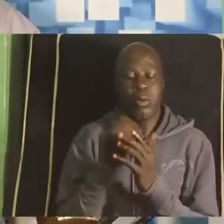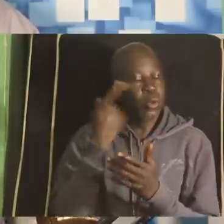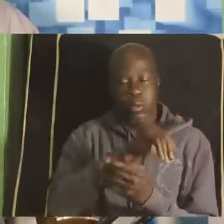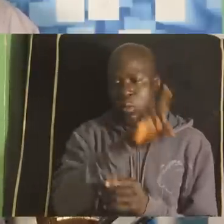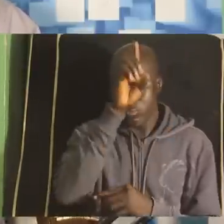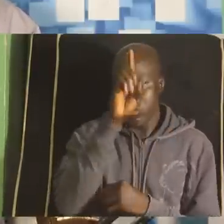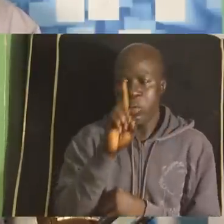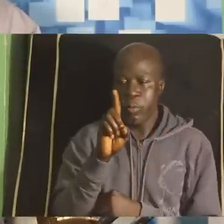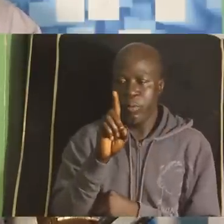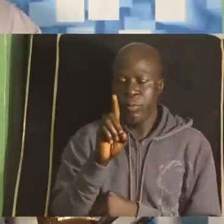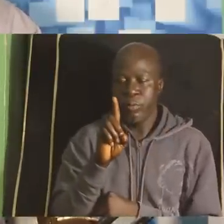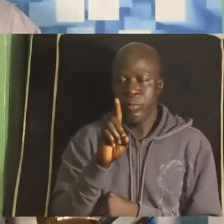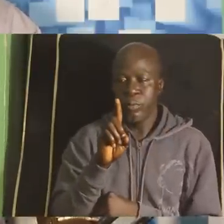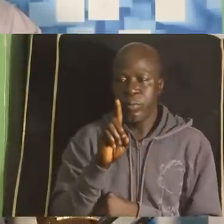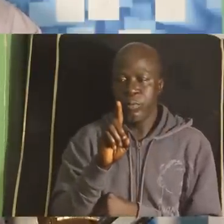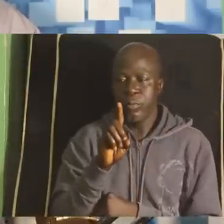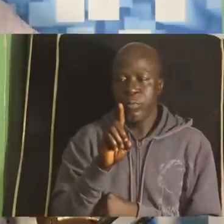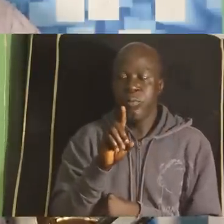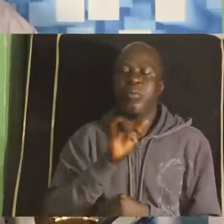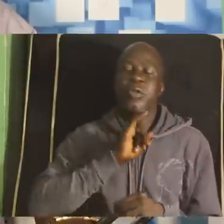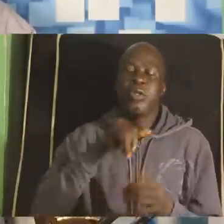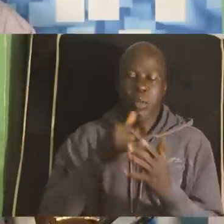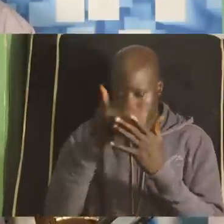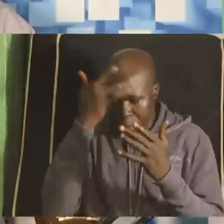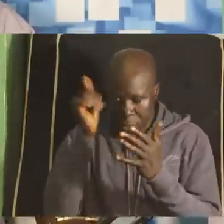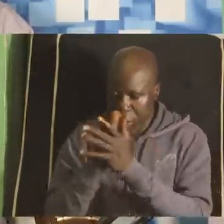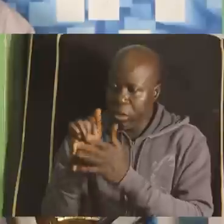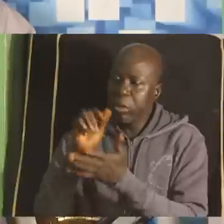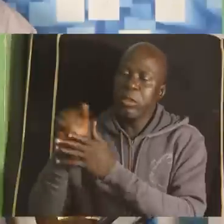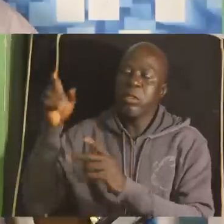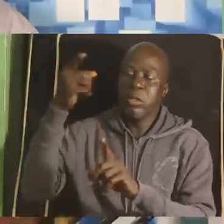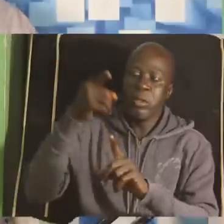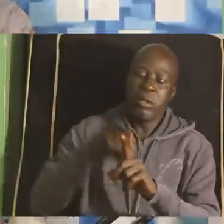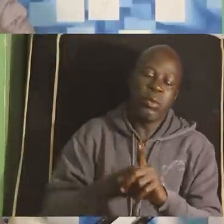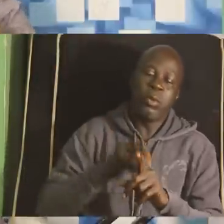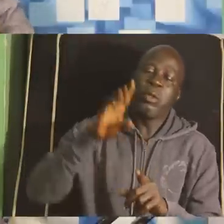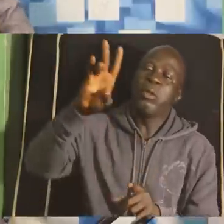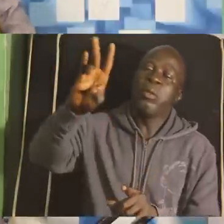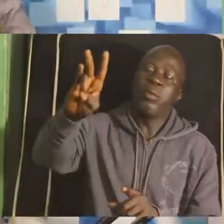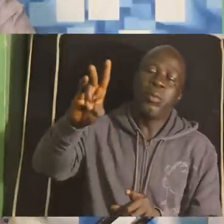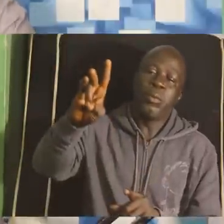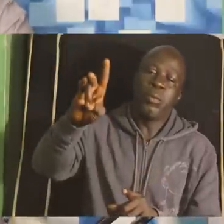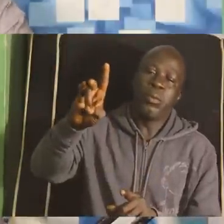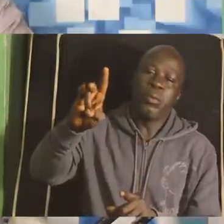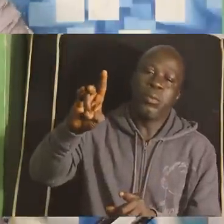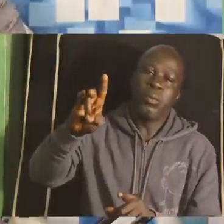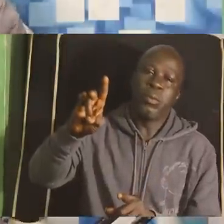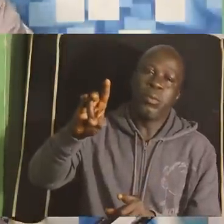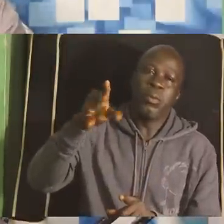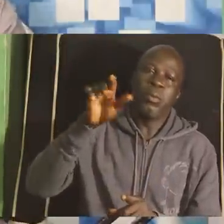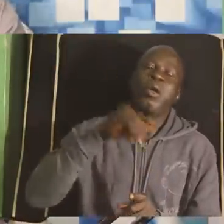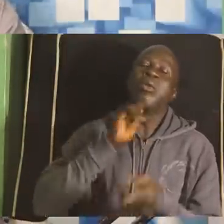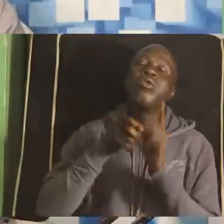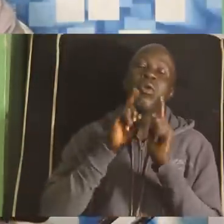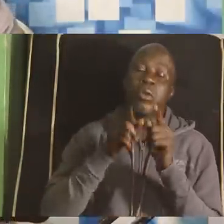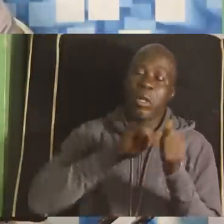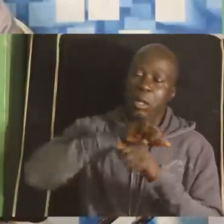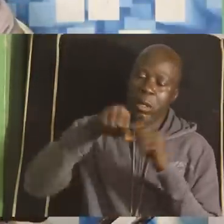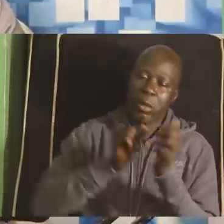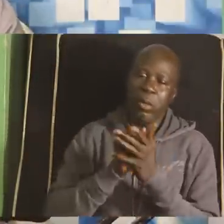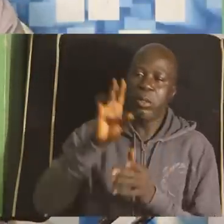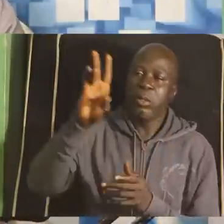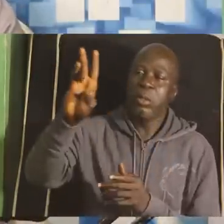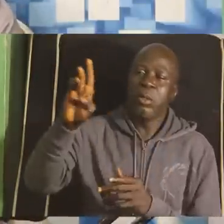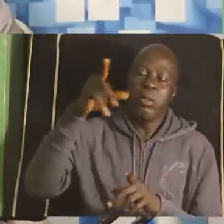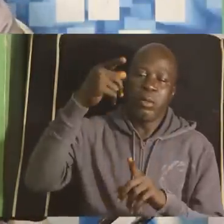special one. Tori pe oje osuke je. Because it's 7th month. Mo menu ba ntan pe ni osuke je. I talked about what